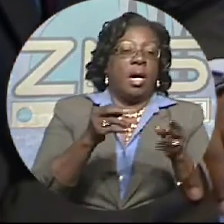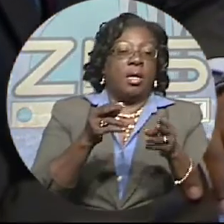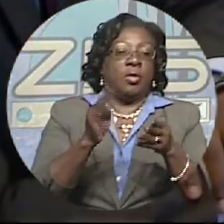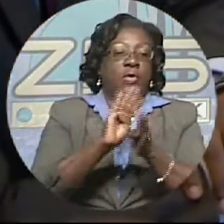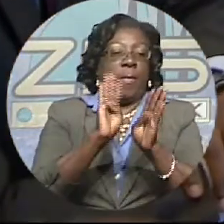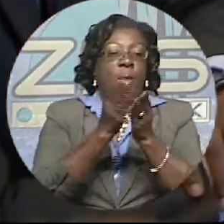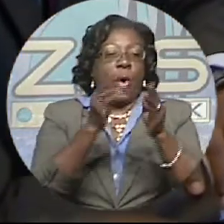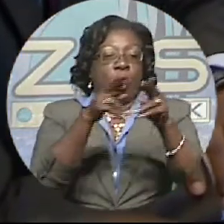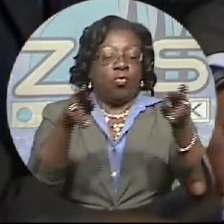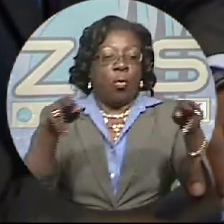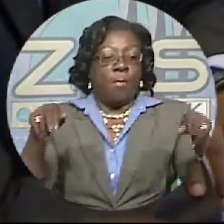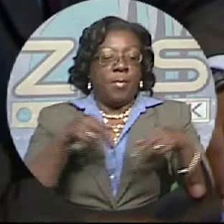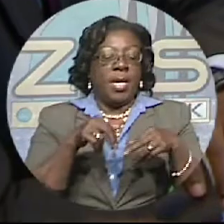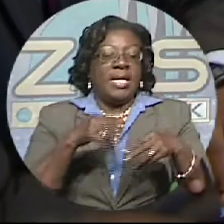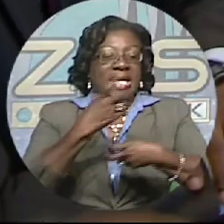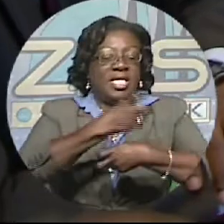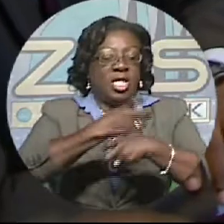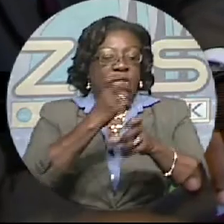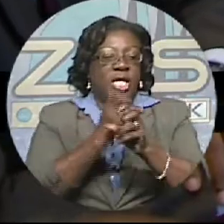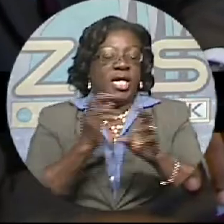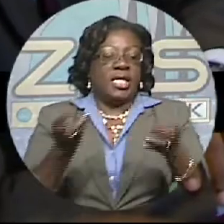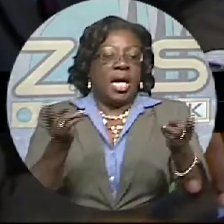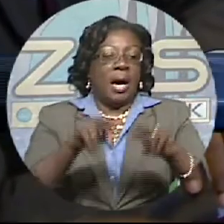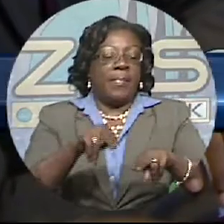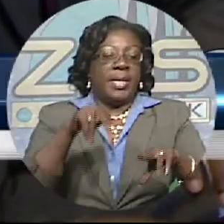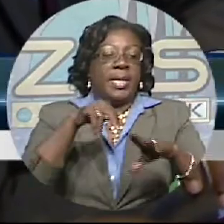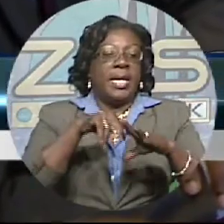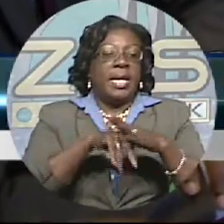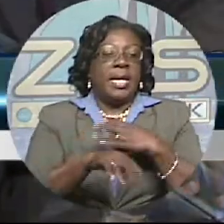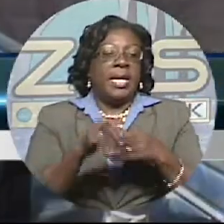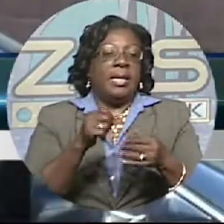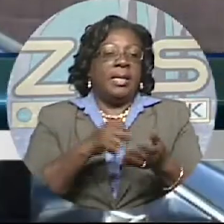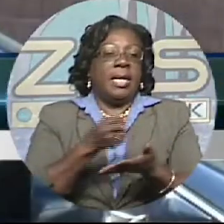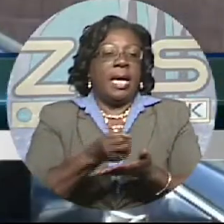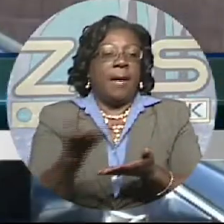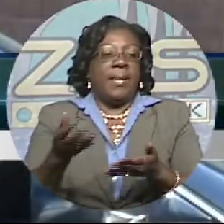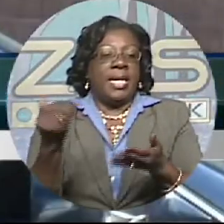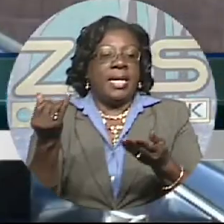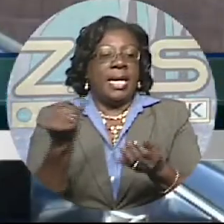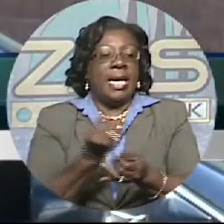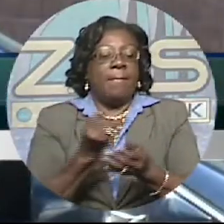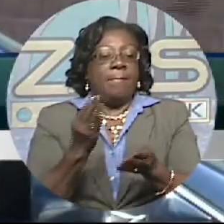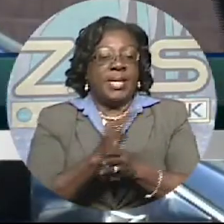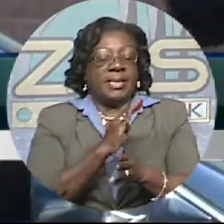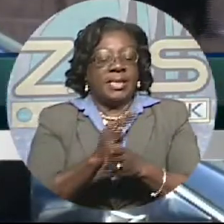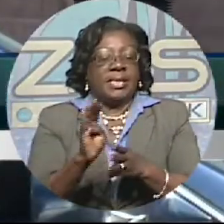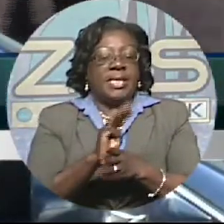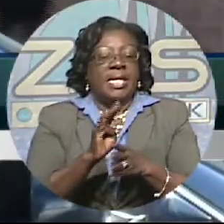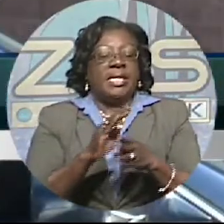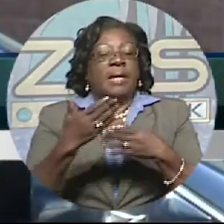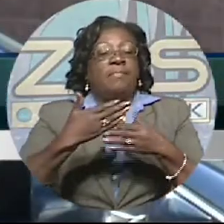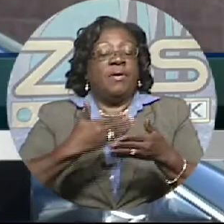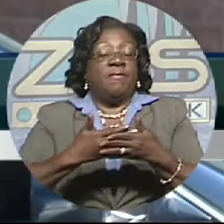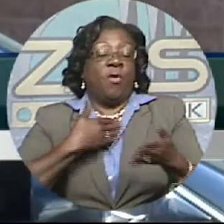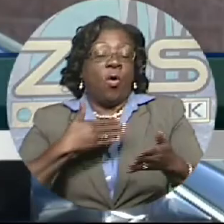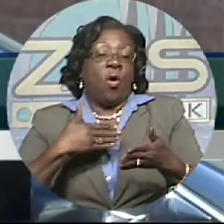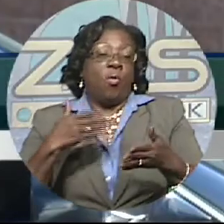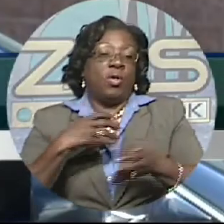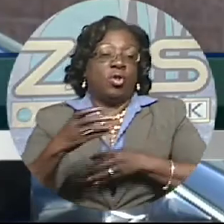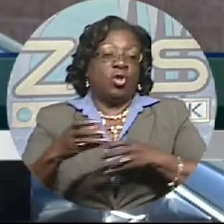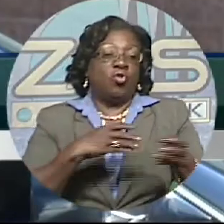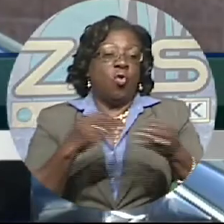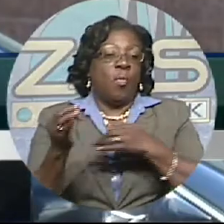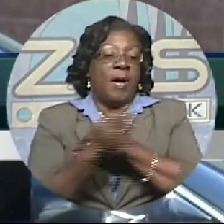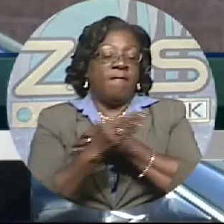paradigm shift taking place in an industry that has predominantly been led by foreigners. As part of its restructure for regularization, Island Luck